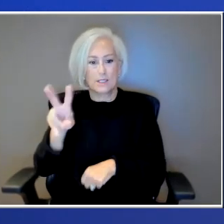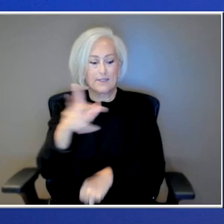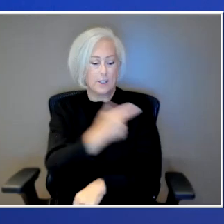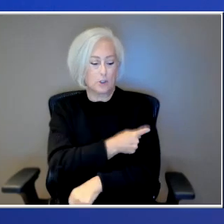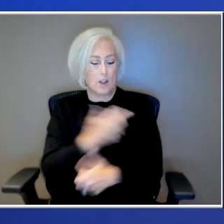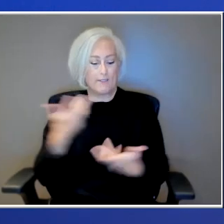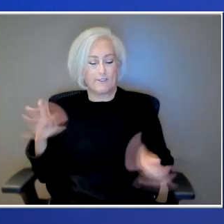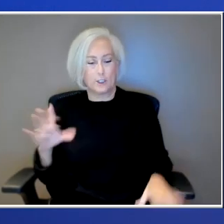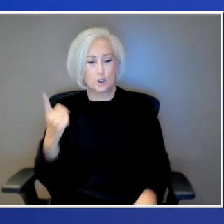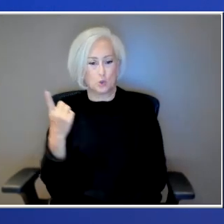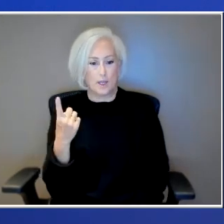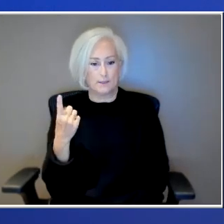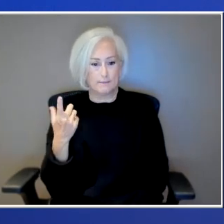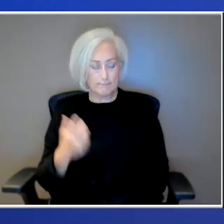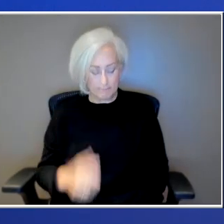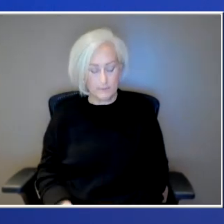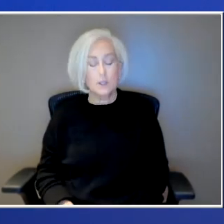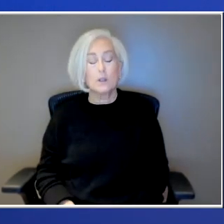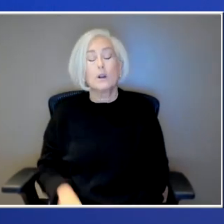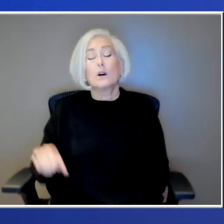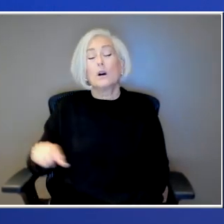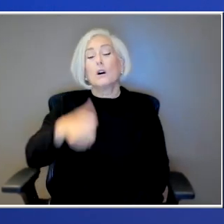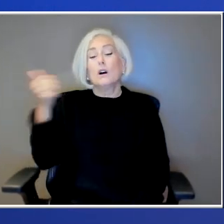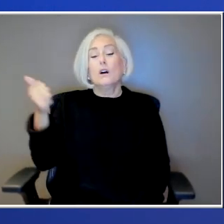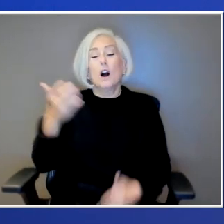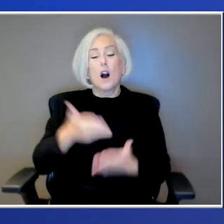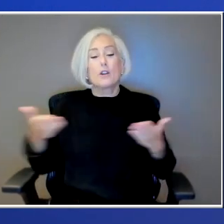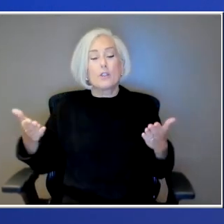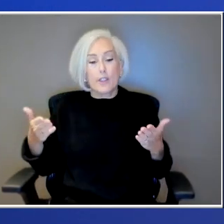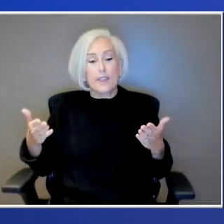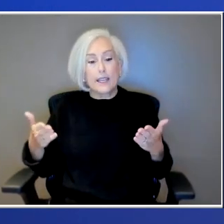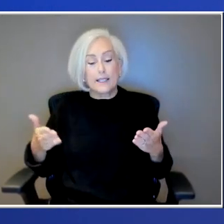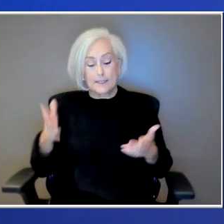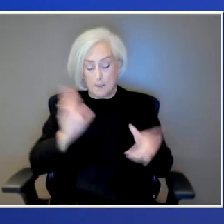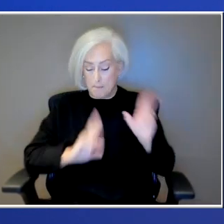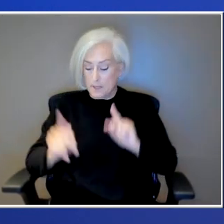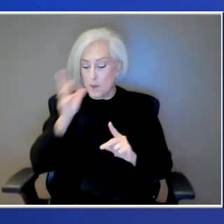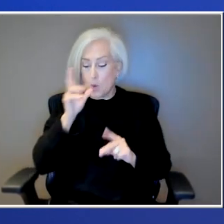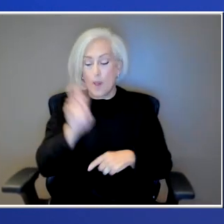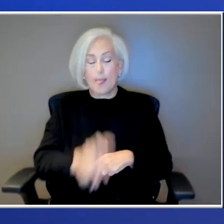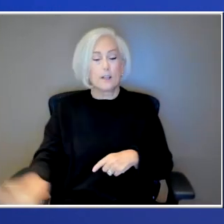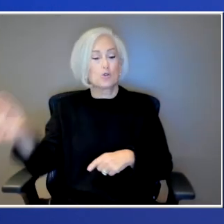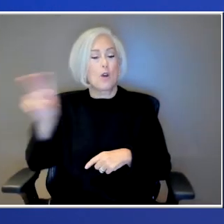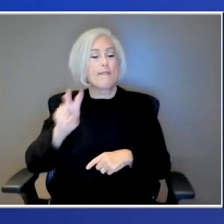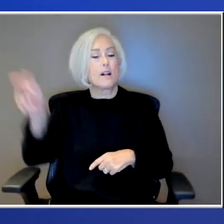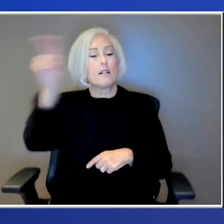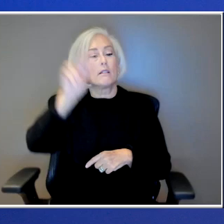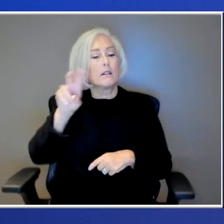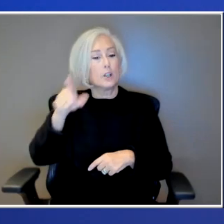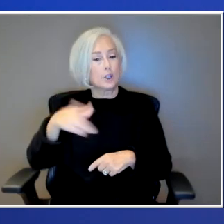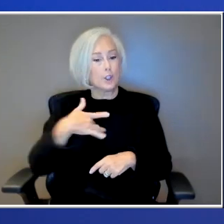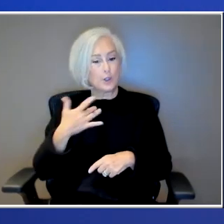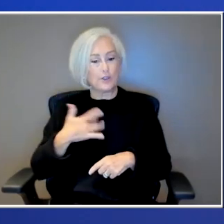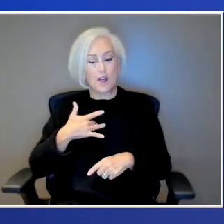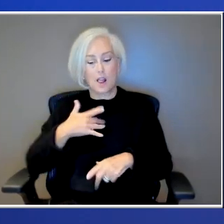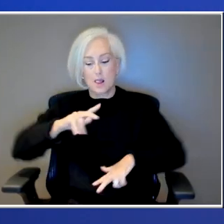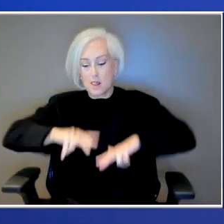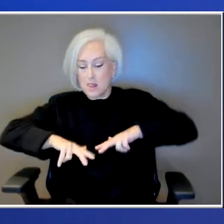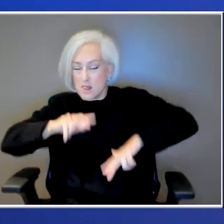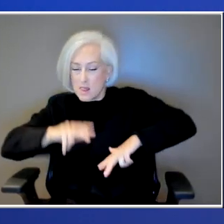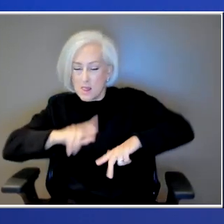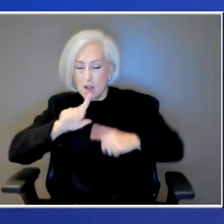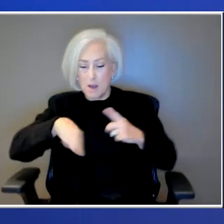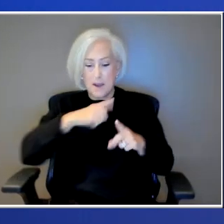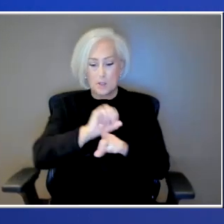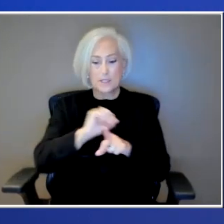of course, those things that we always talk about. People are going to be traveling. So if you feel uneasy about a situation, it's always okay to